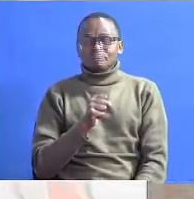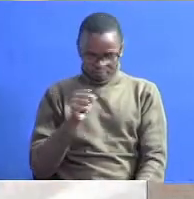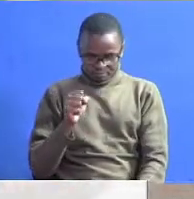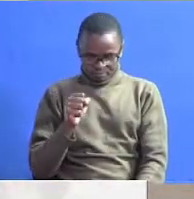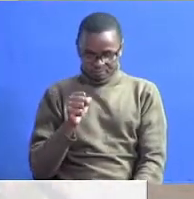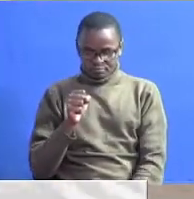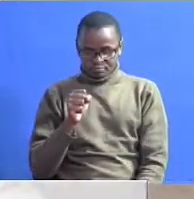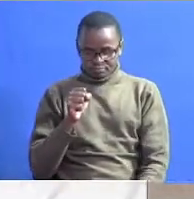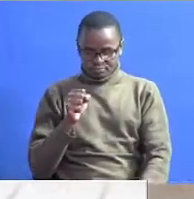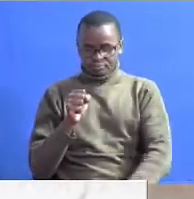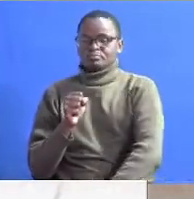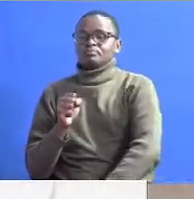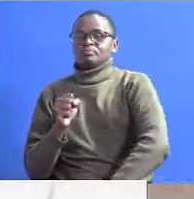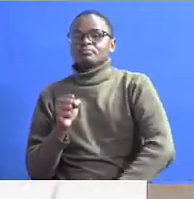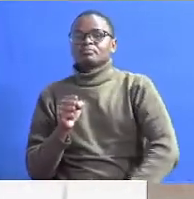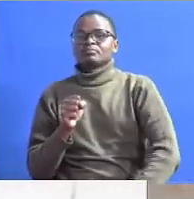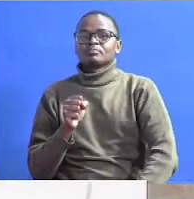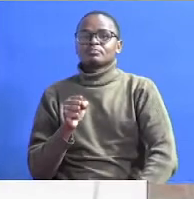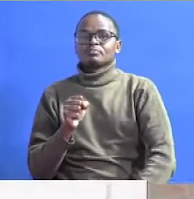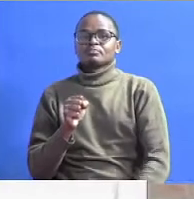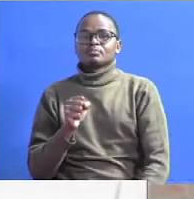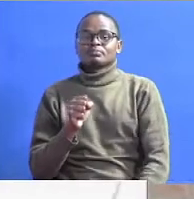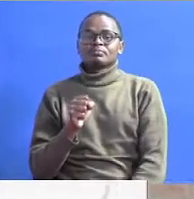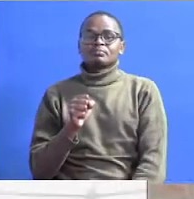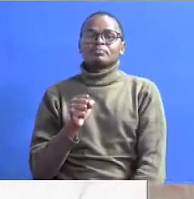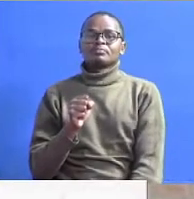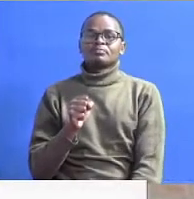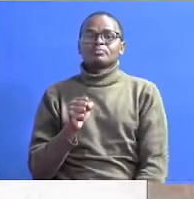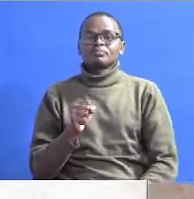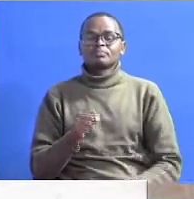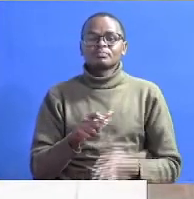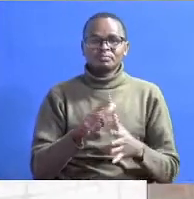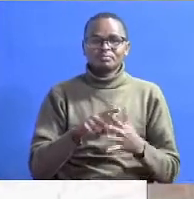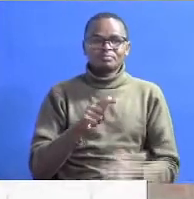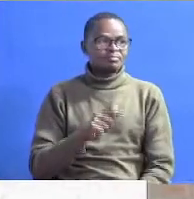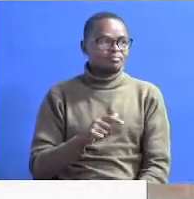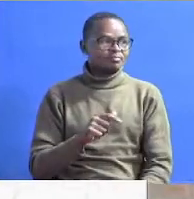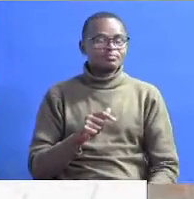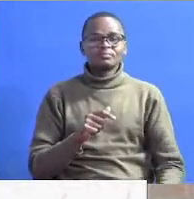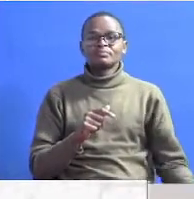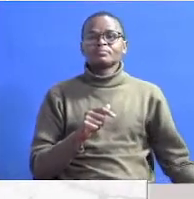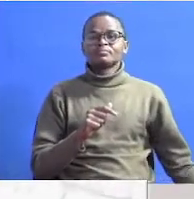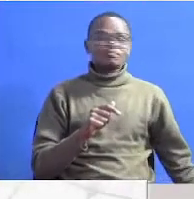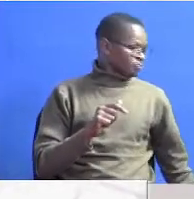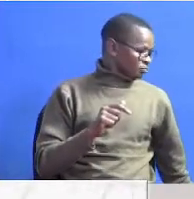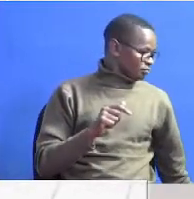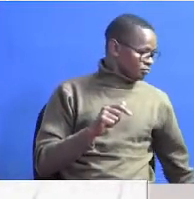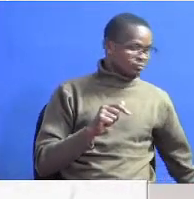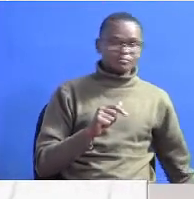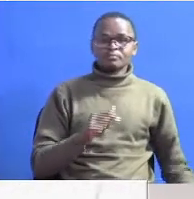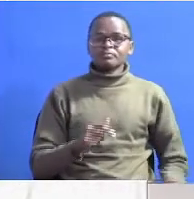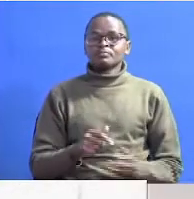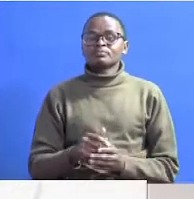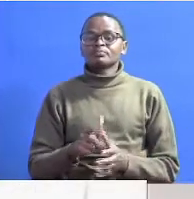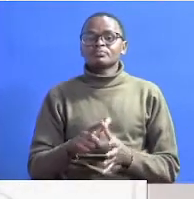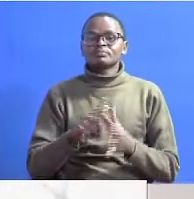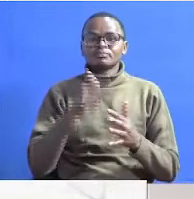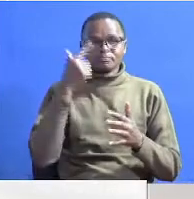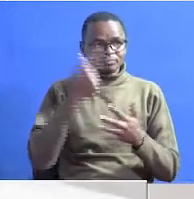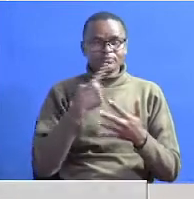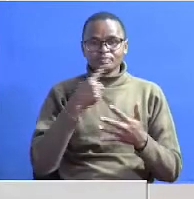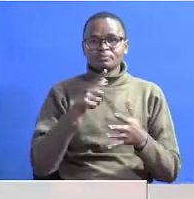he completes his mission. Right. Yeah. Impressive. Now, Kosgei, maybe to go back to you, you mentioned